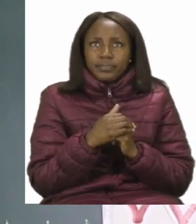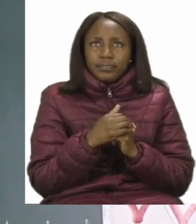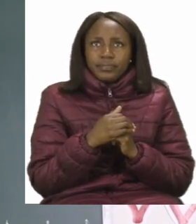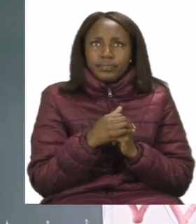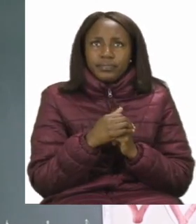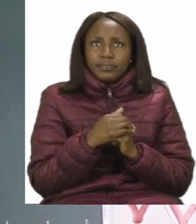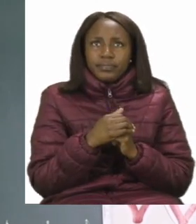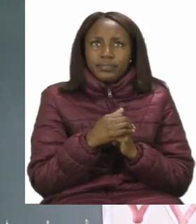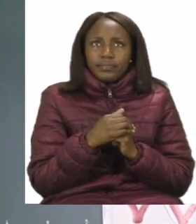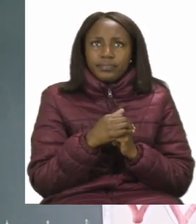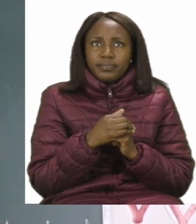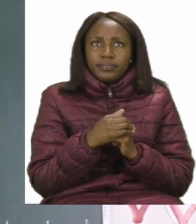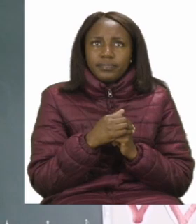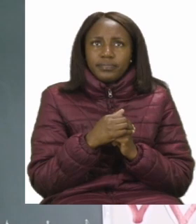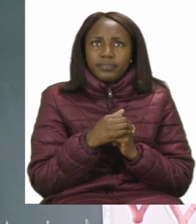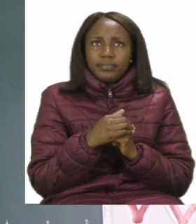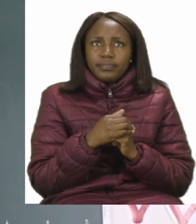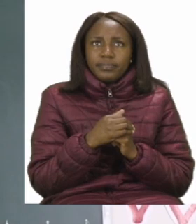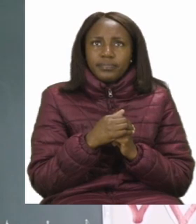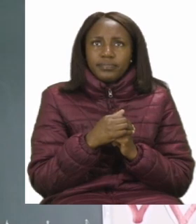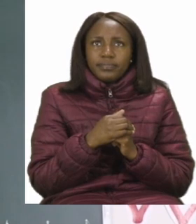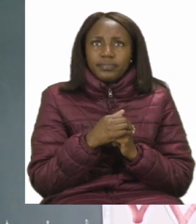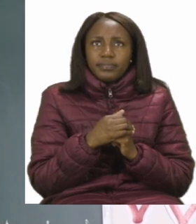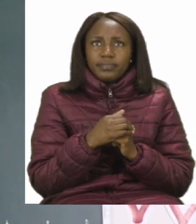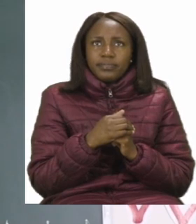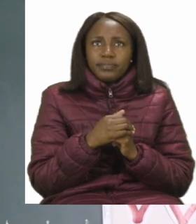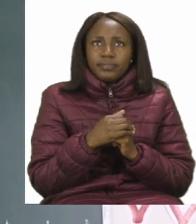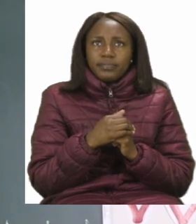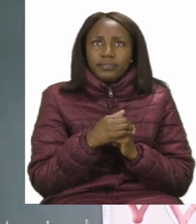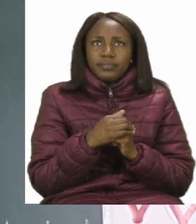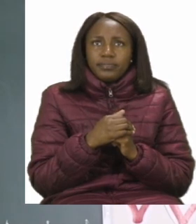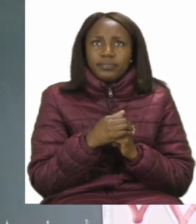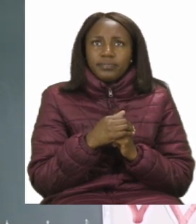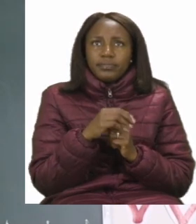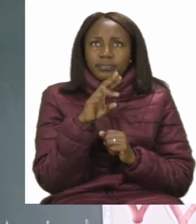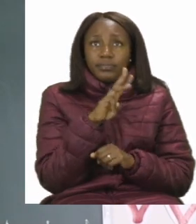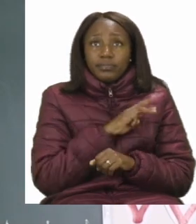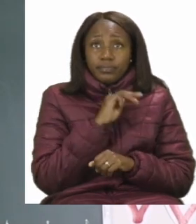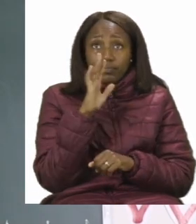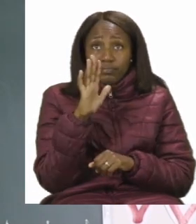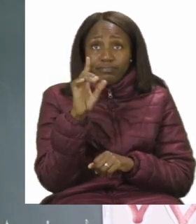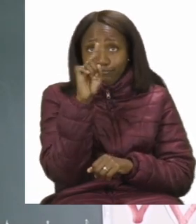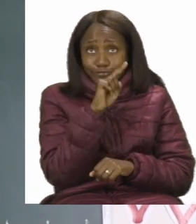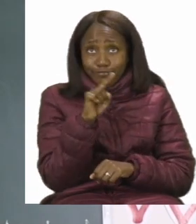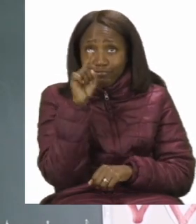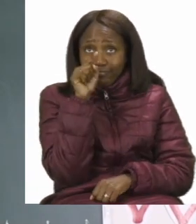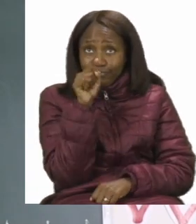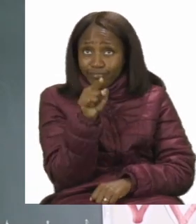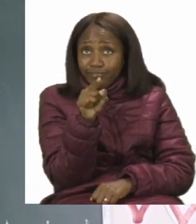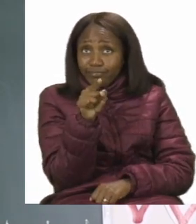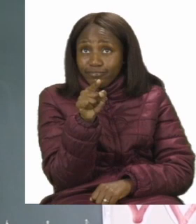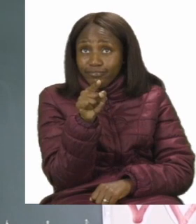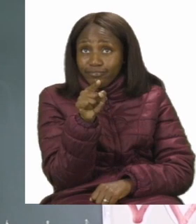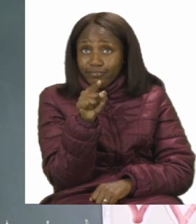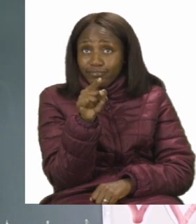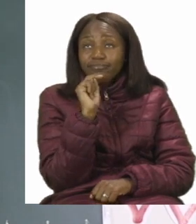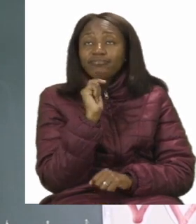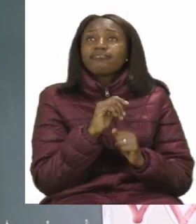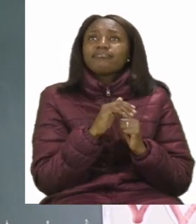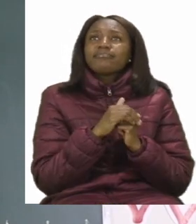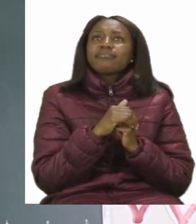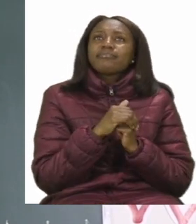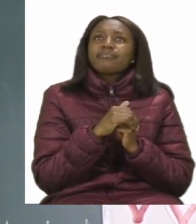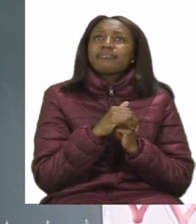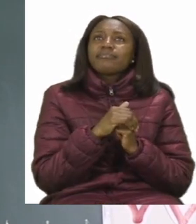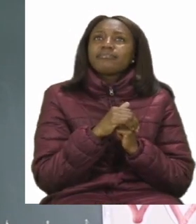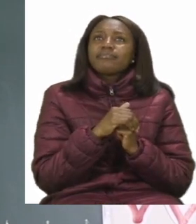the number line. So let's see, number 35 is all the way over